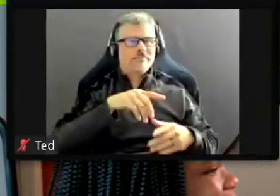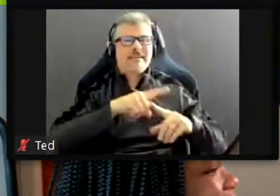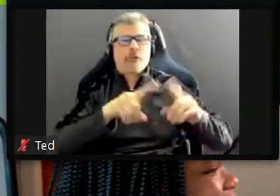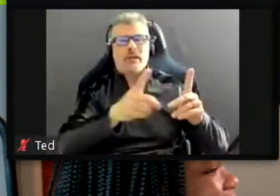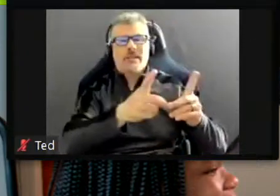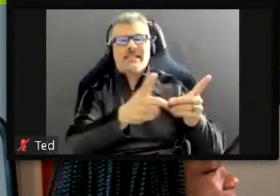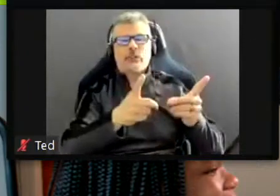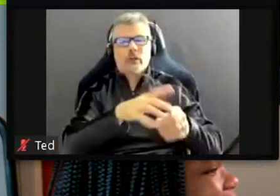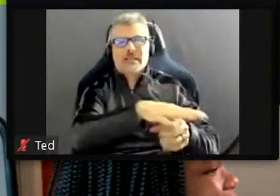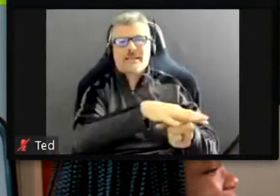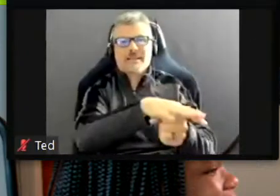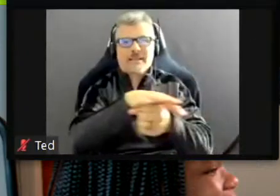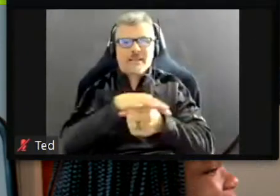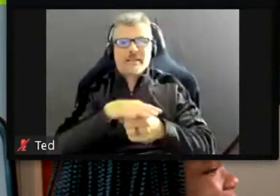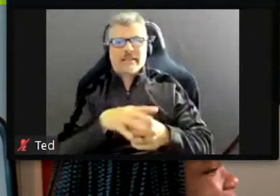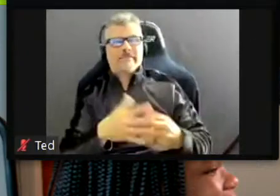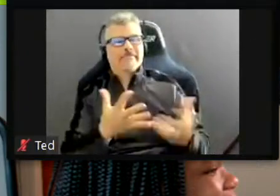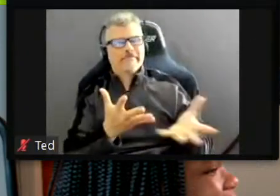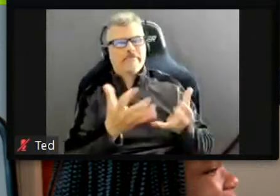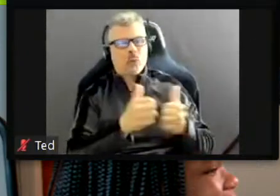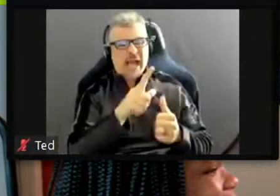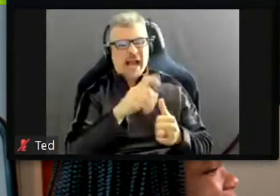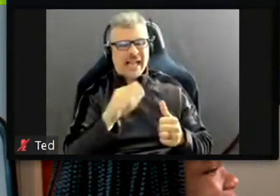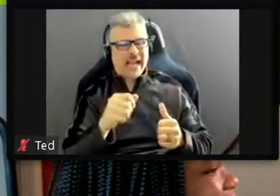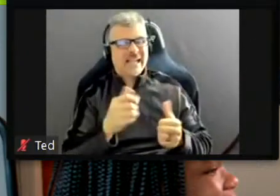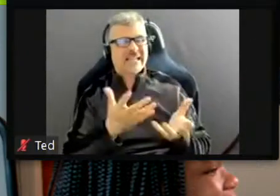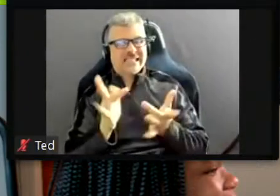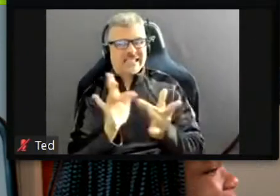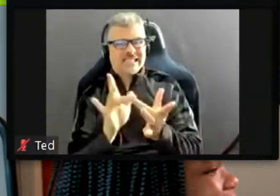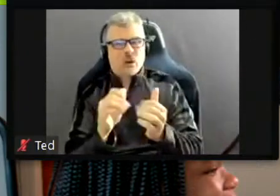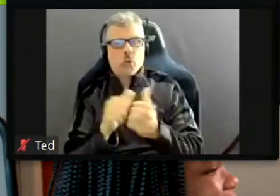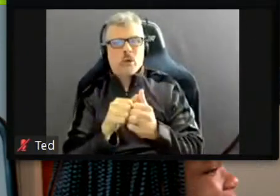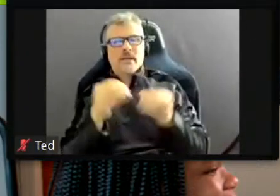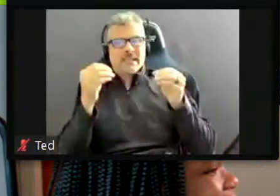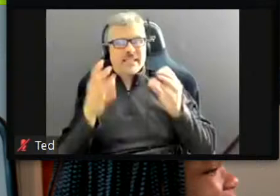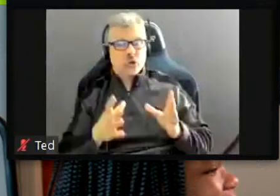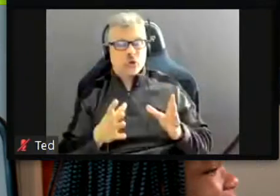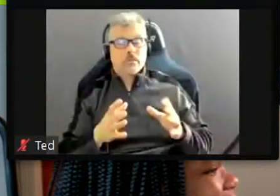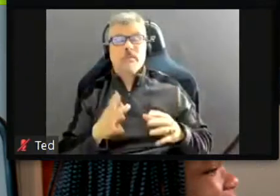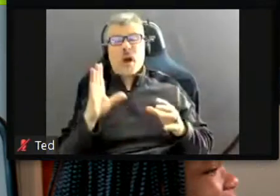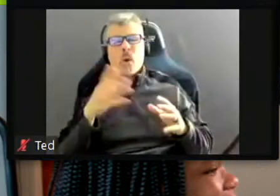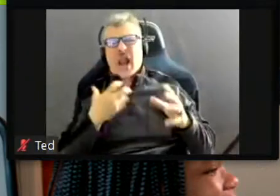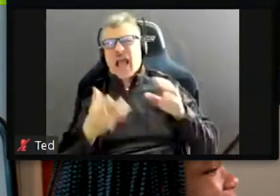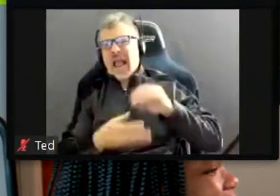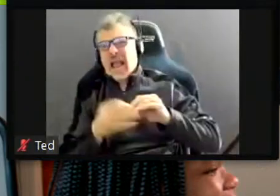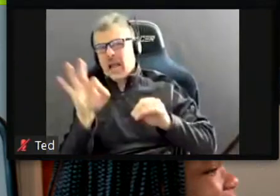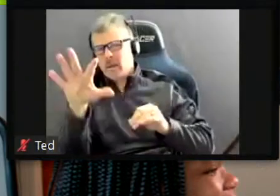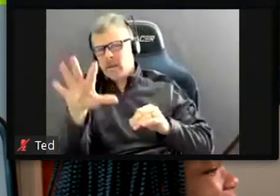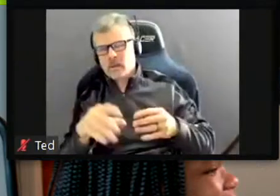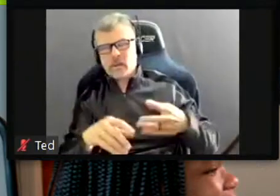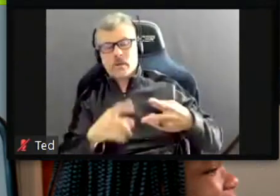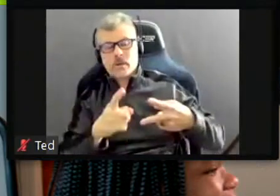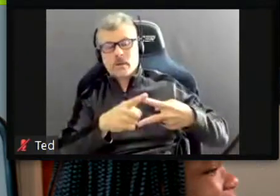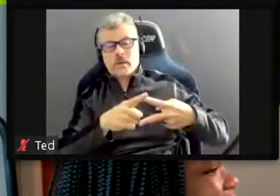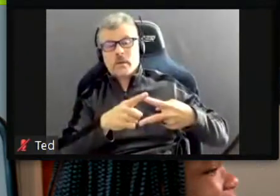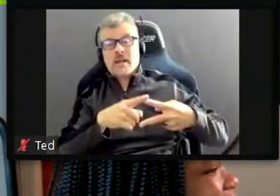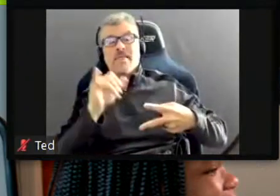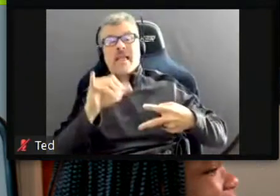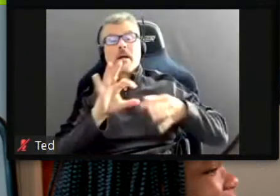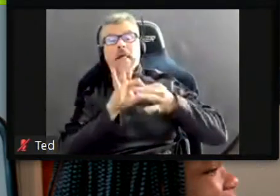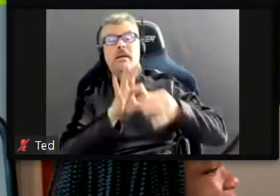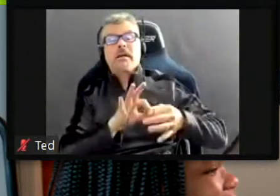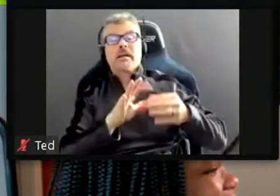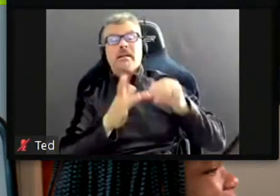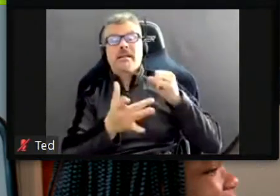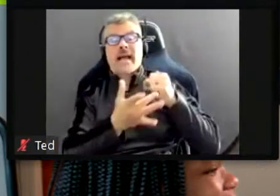with the LEAs and also teachers, just want to add just a few things. One, to the technical assistance. So we